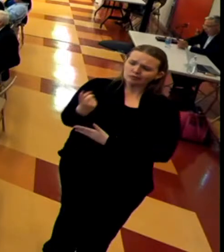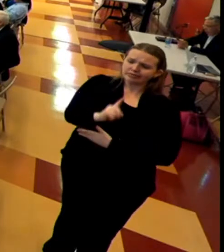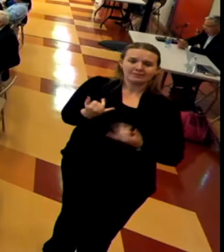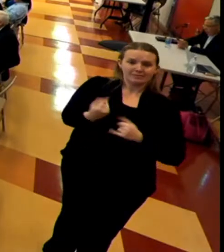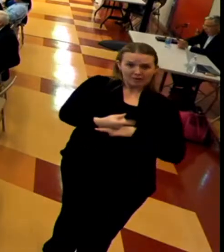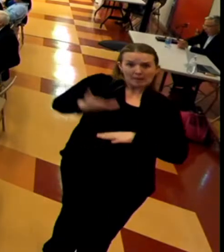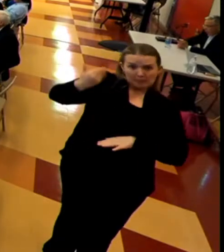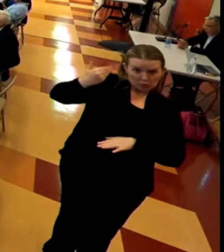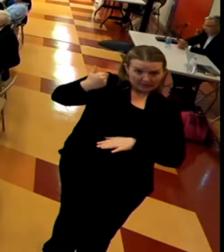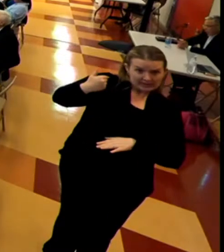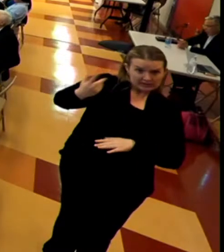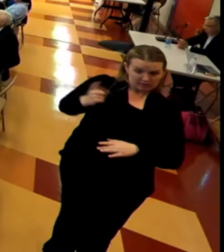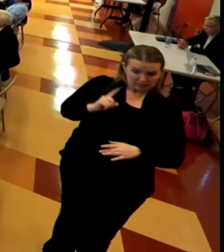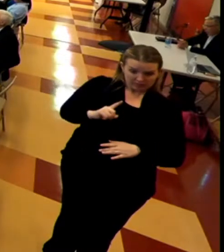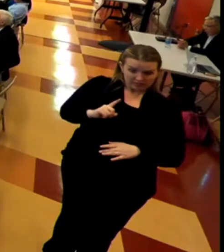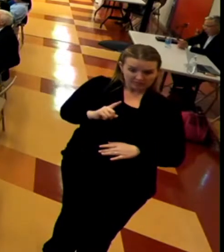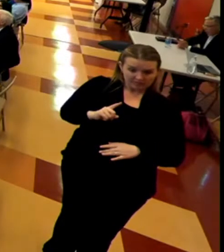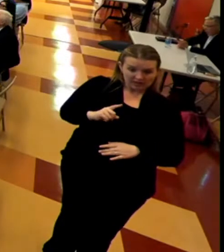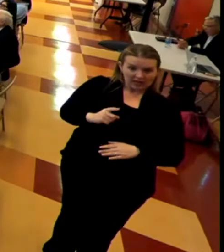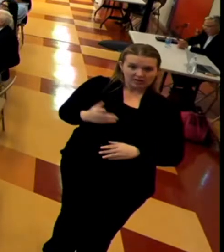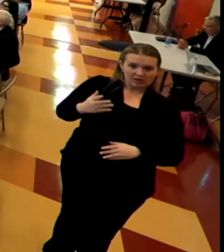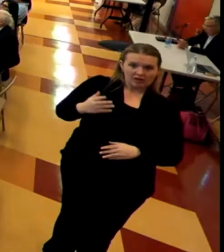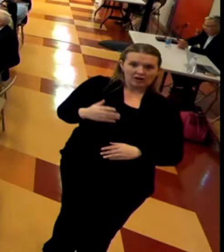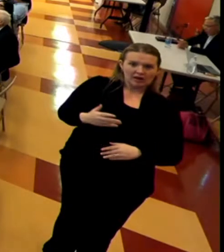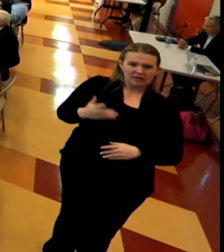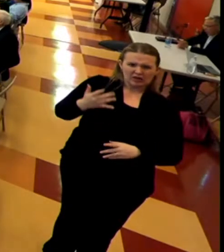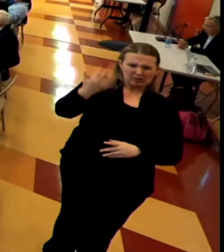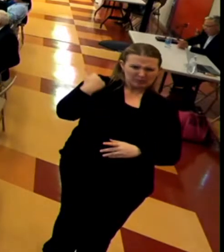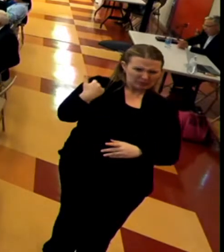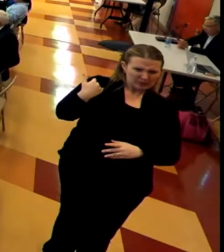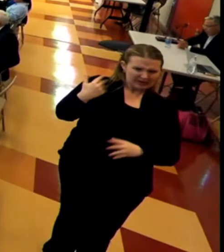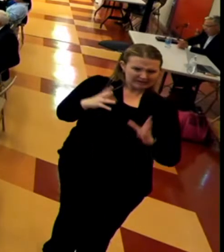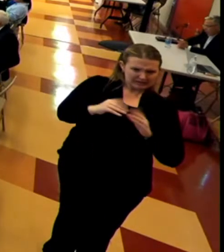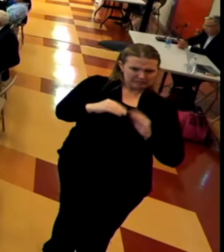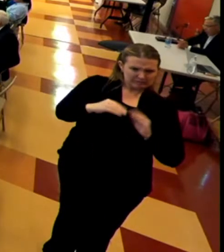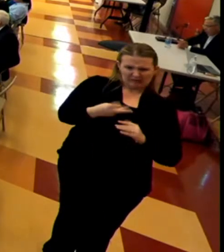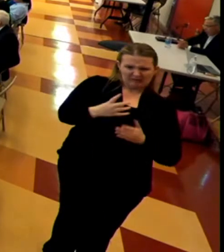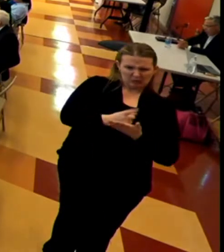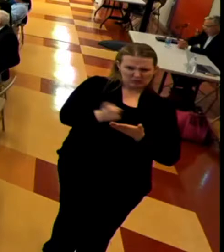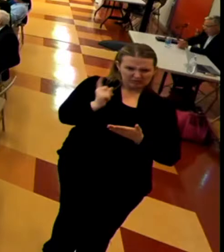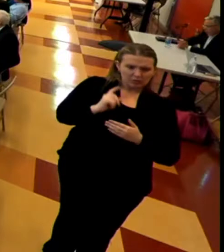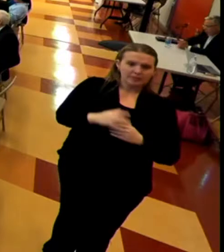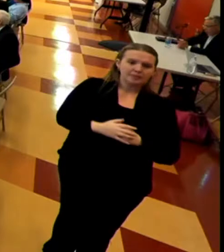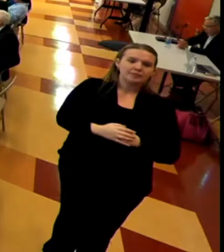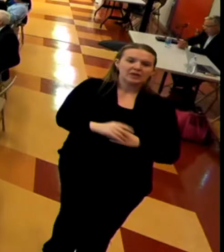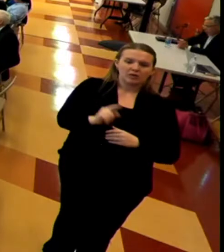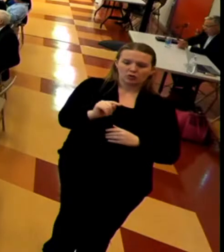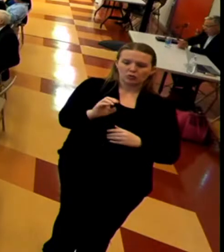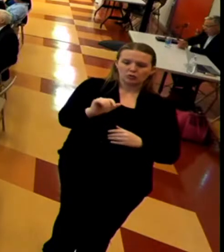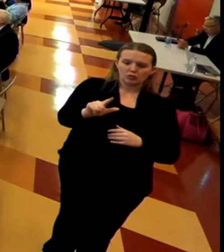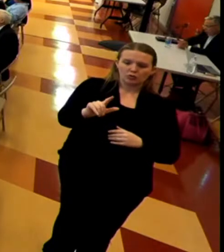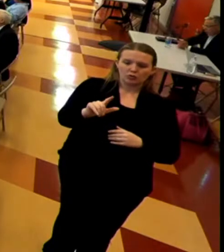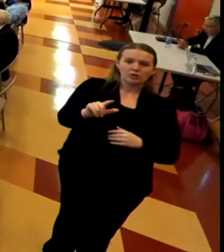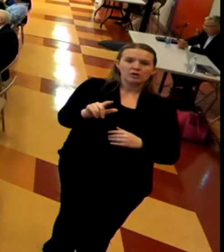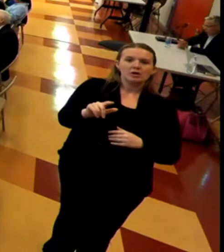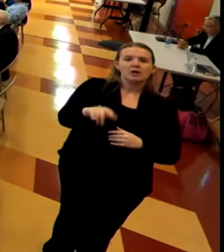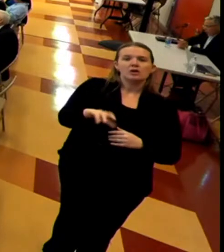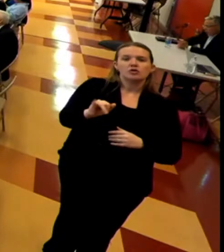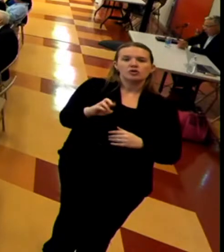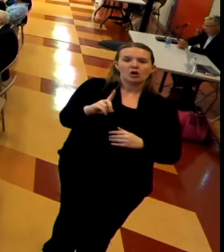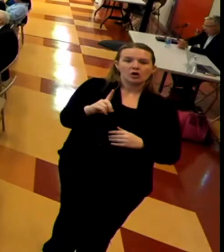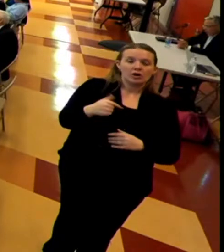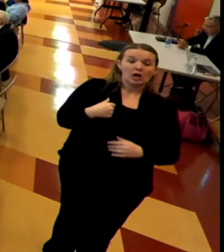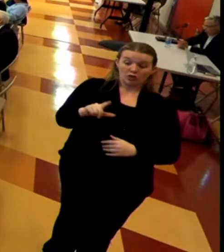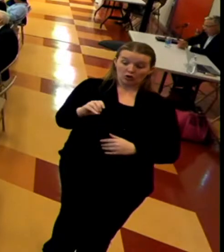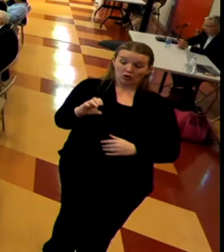did address the committee at the 2-yard redistricting meeting a few weeks ago. I am the president of Los Jardines Neighborhood Association,